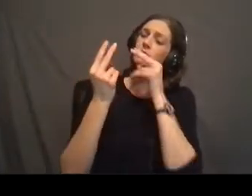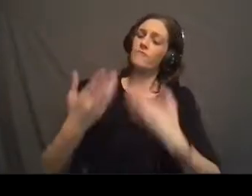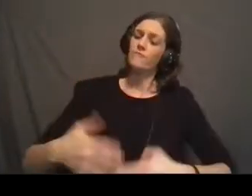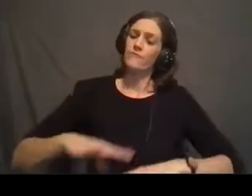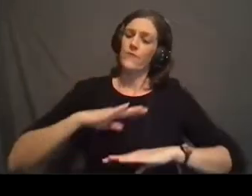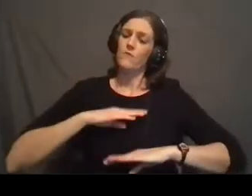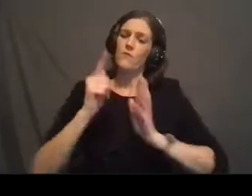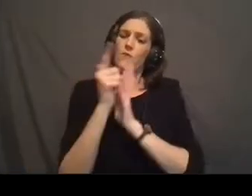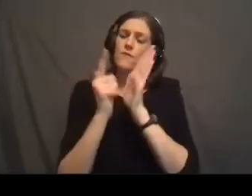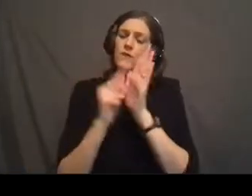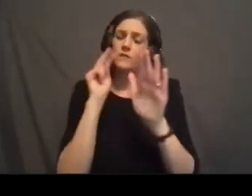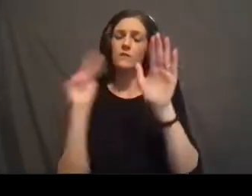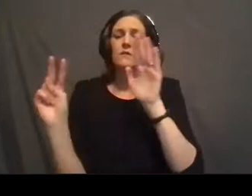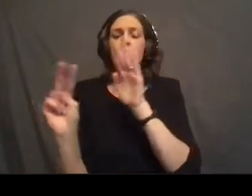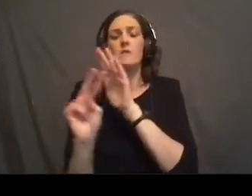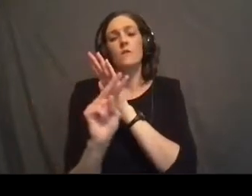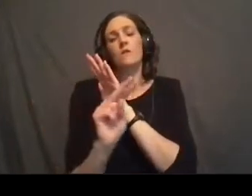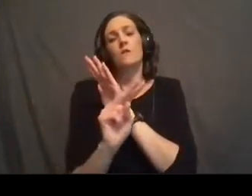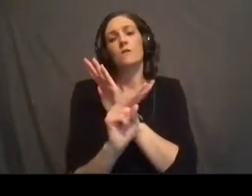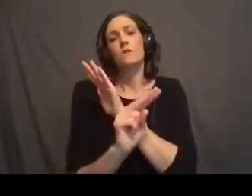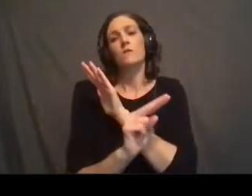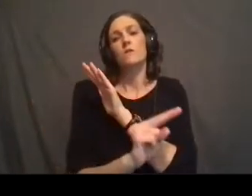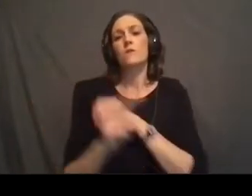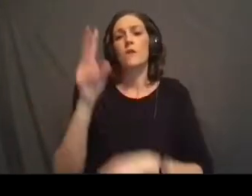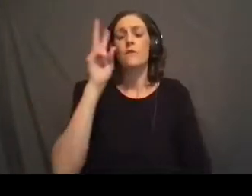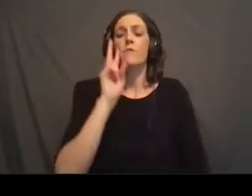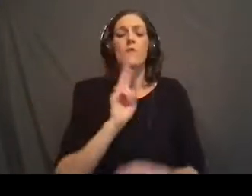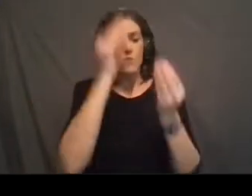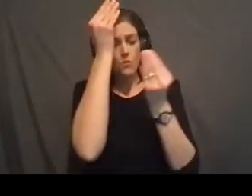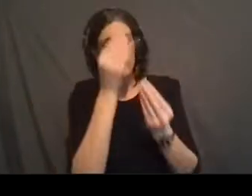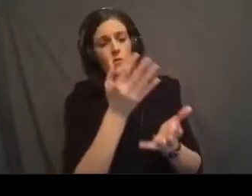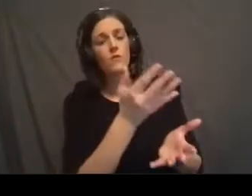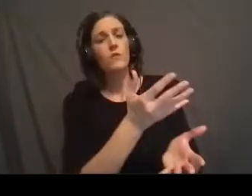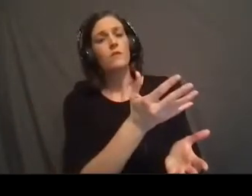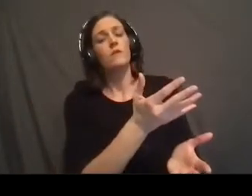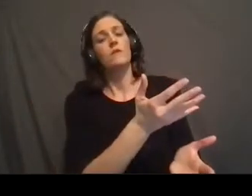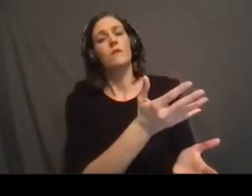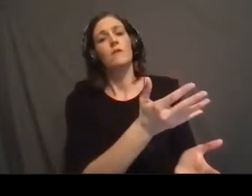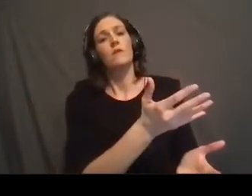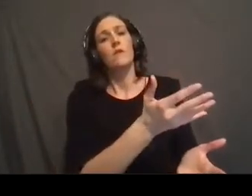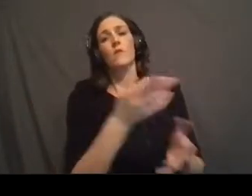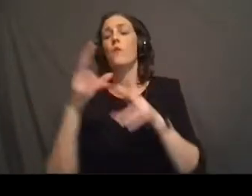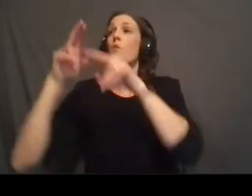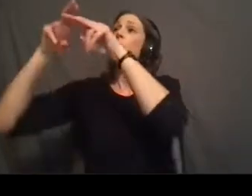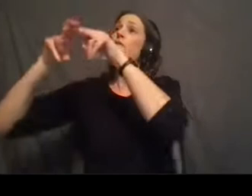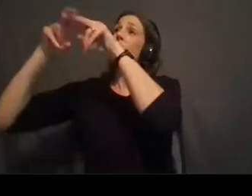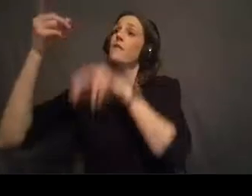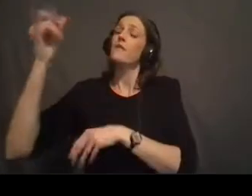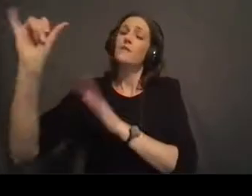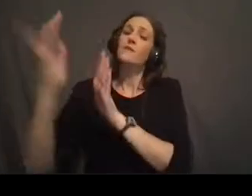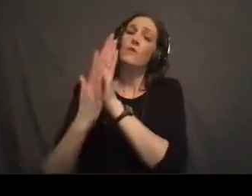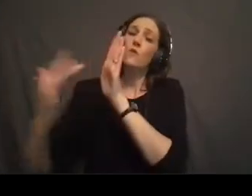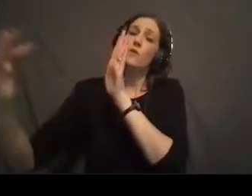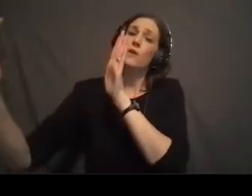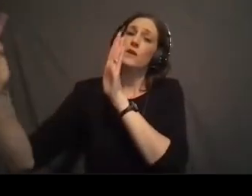the law and prophets, to a virgin came the word. From a throne of